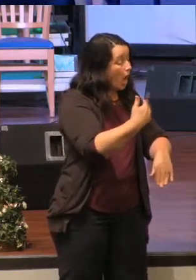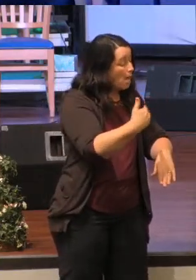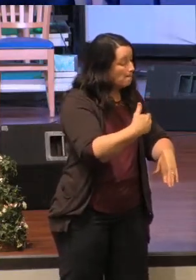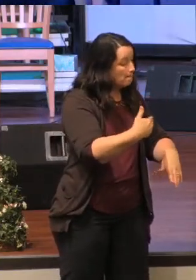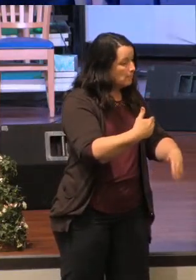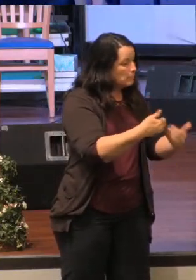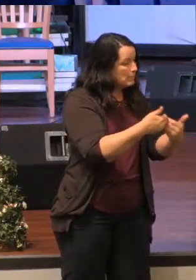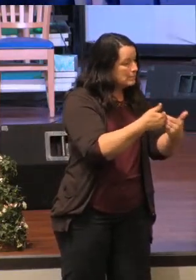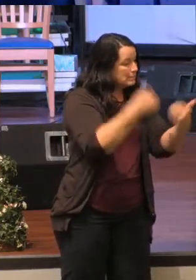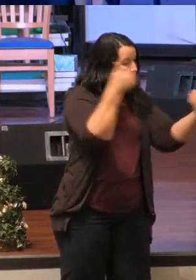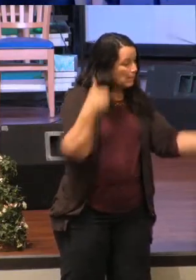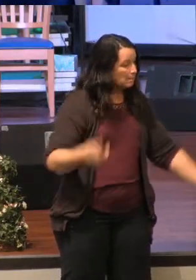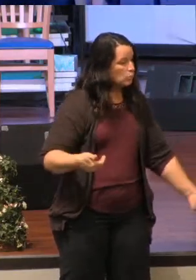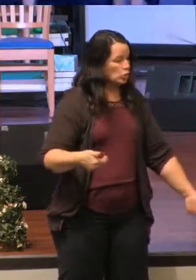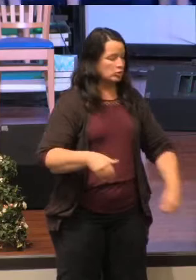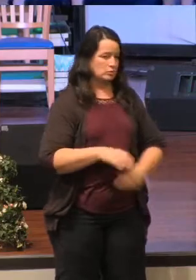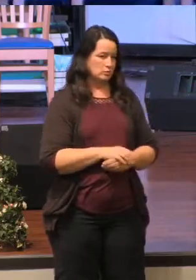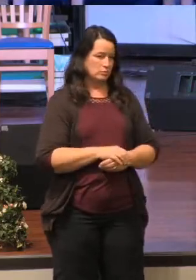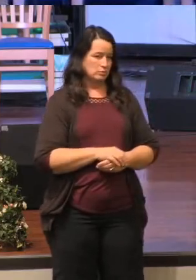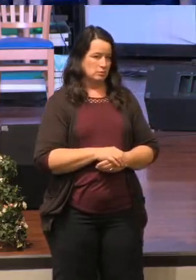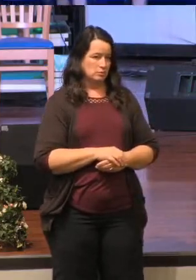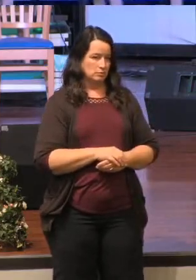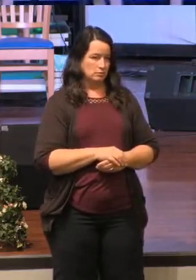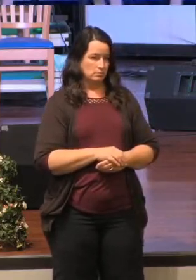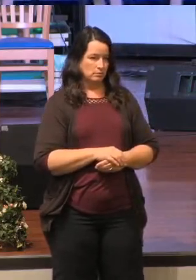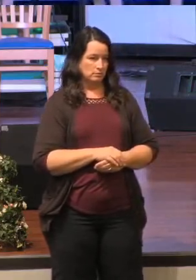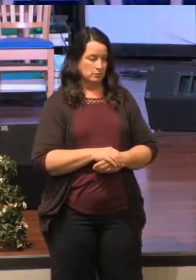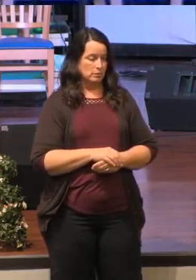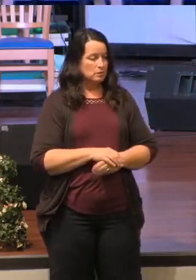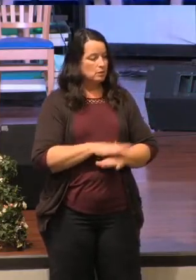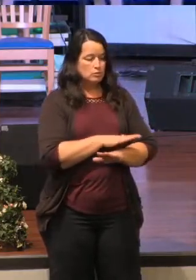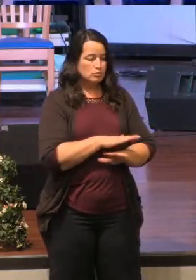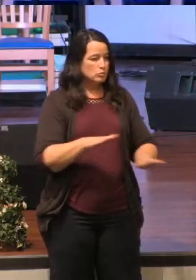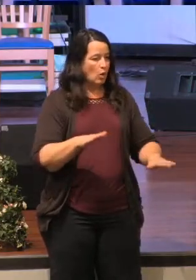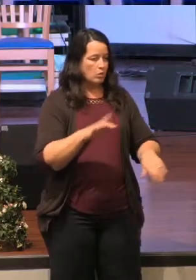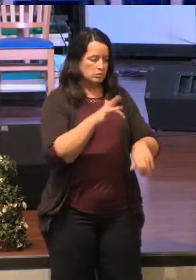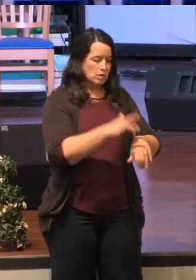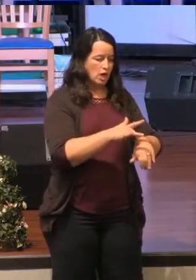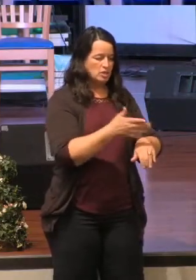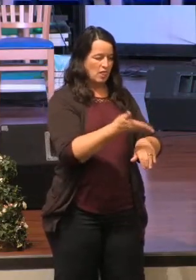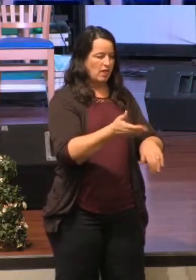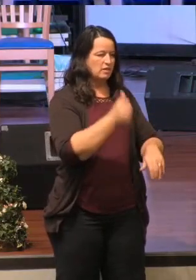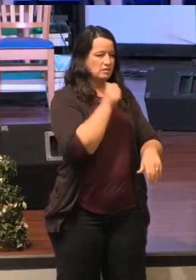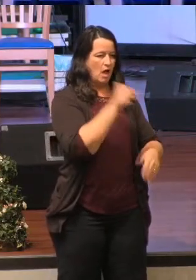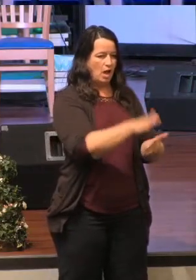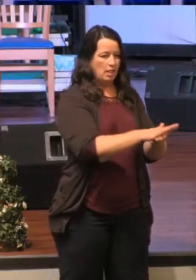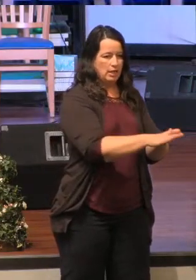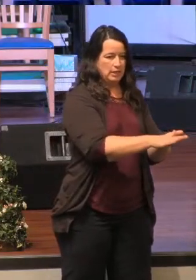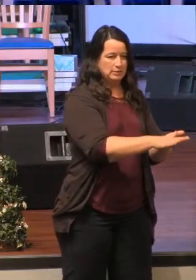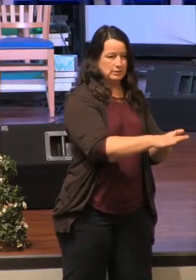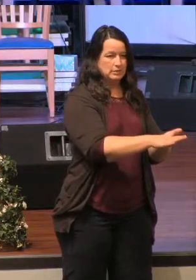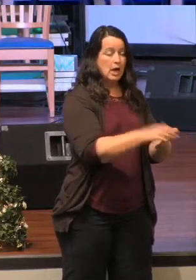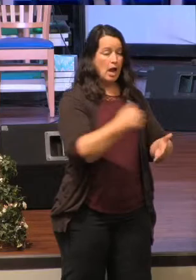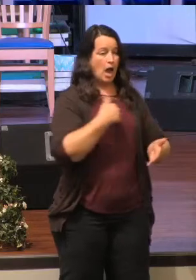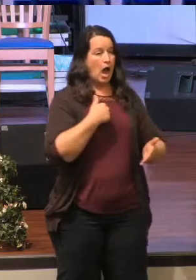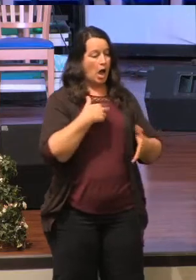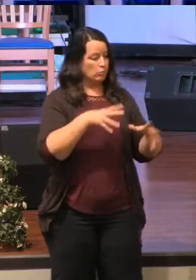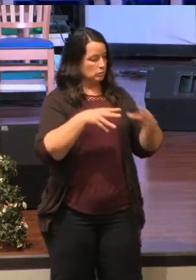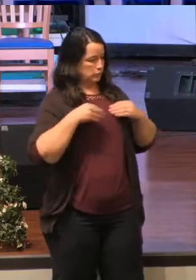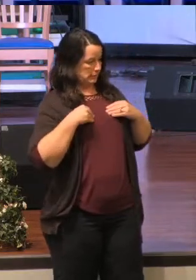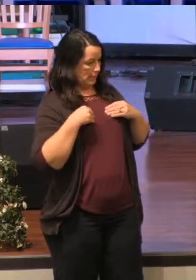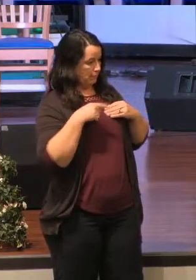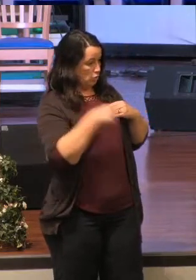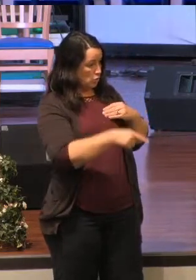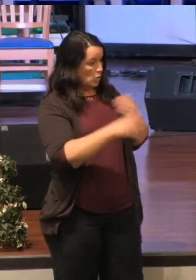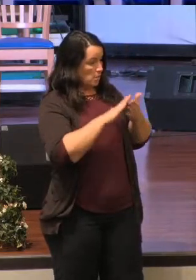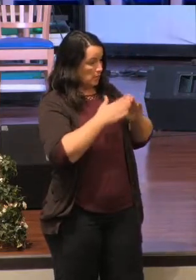and be ye separate, saith the Lord. Do not touch the unclean thing, and I will receive you, and I will be a father to you, and you shall be